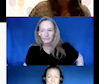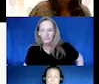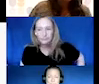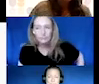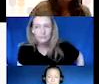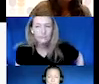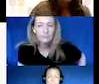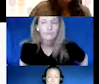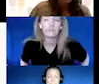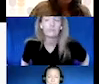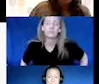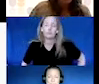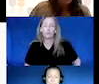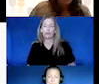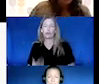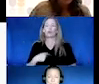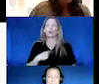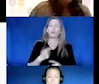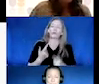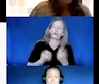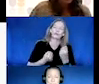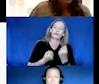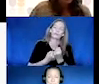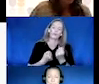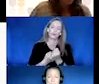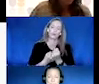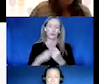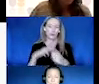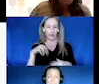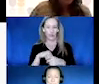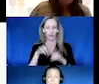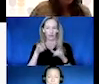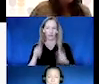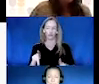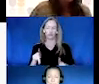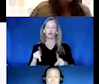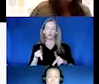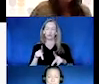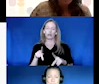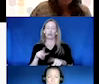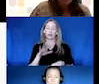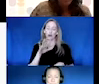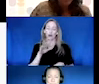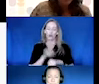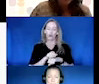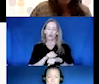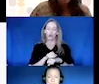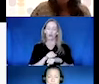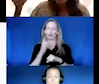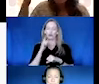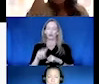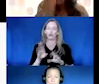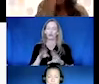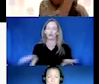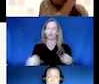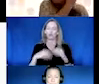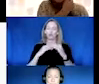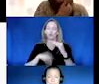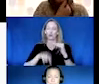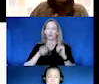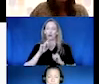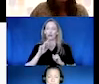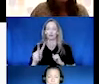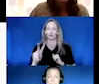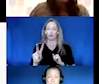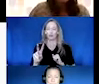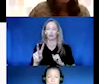support in-person visits for acute and preventative for children under 2. This allowed us